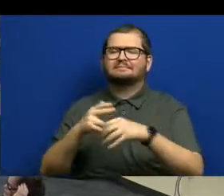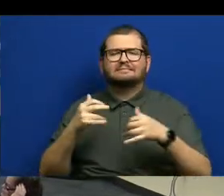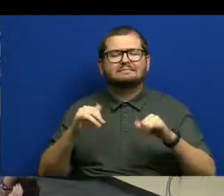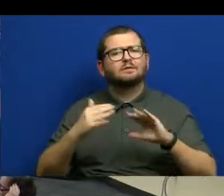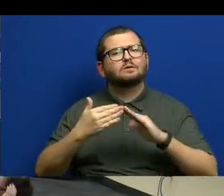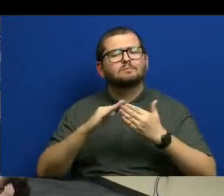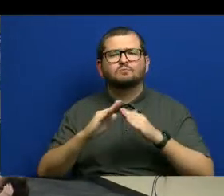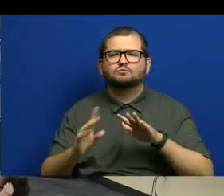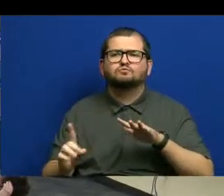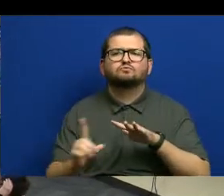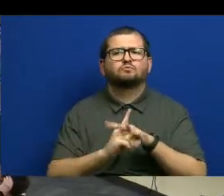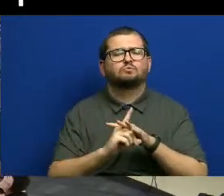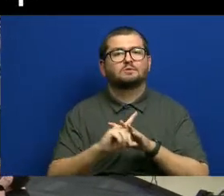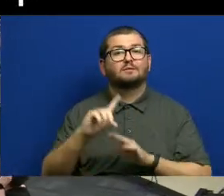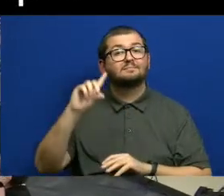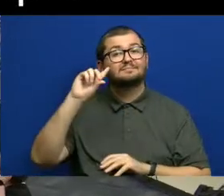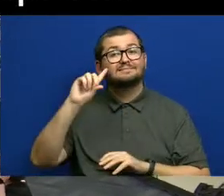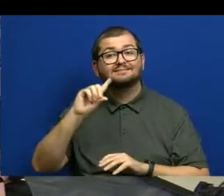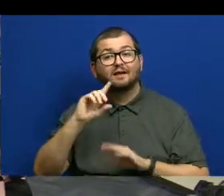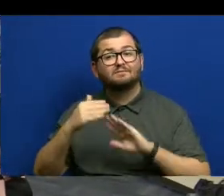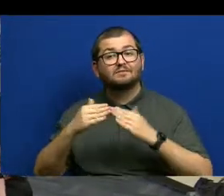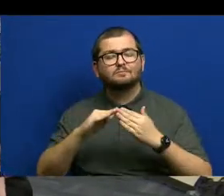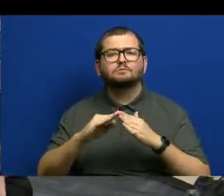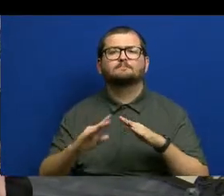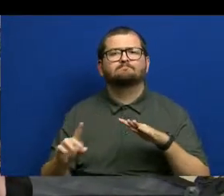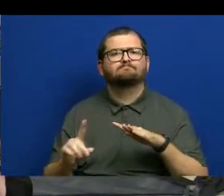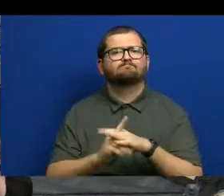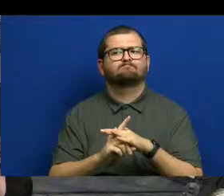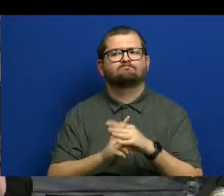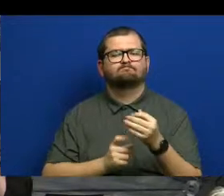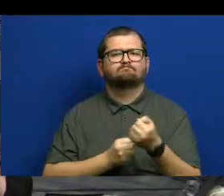shows up. The deaf community shows up.